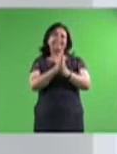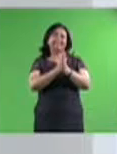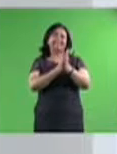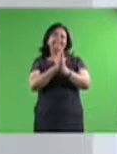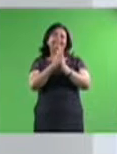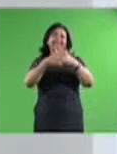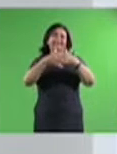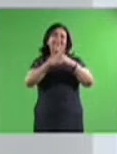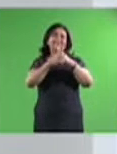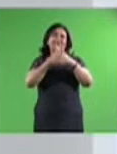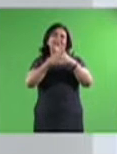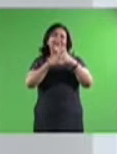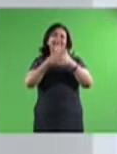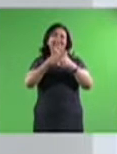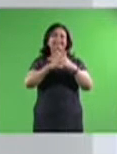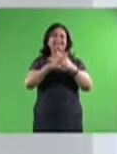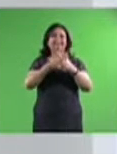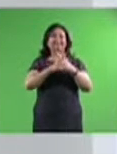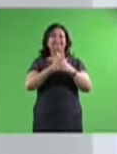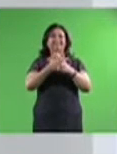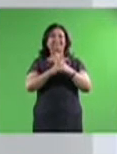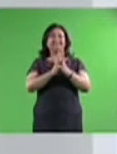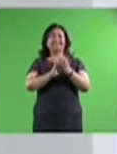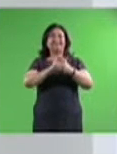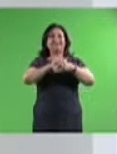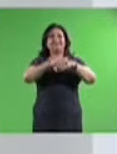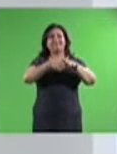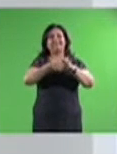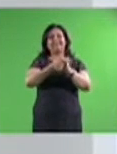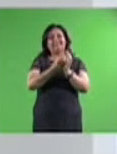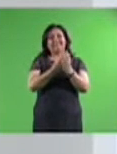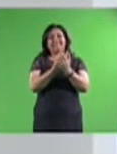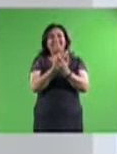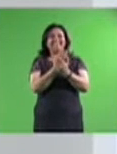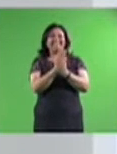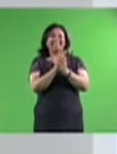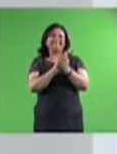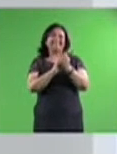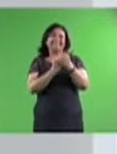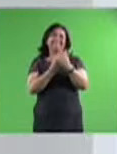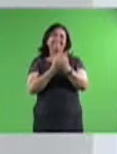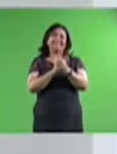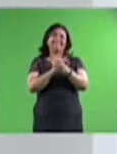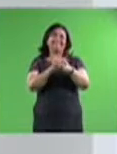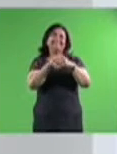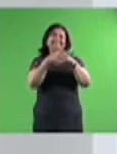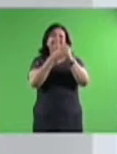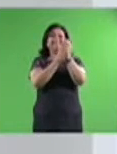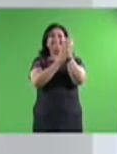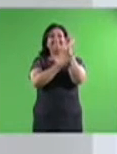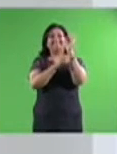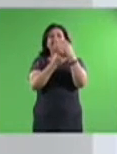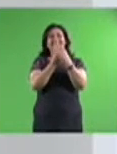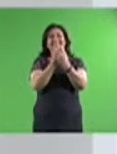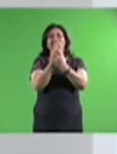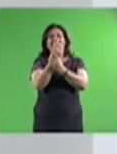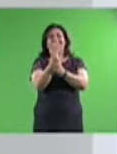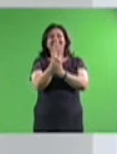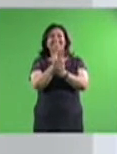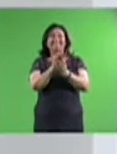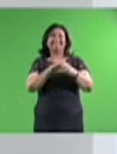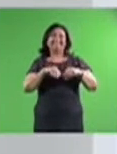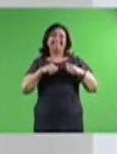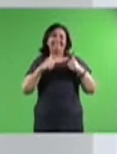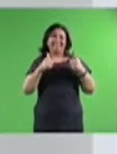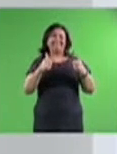in between, round and round, well done, and just over. Good